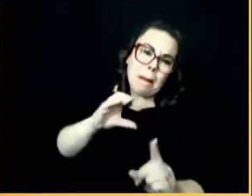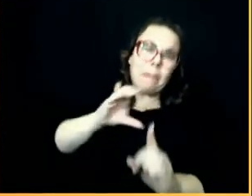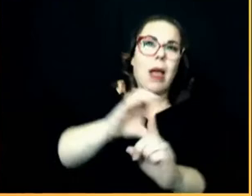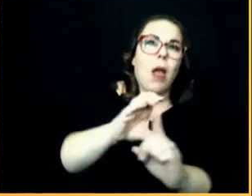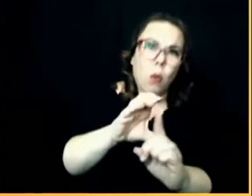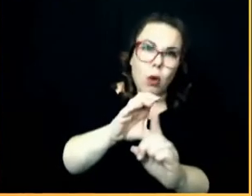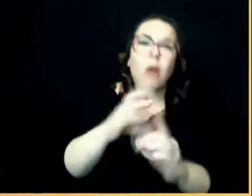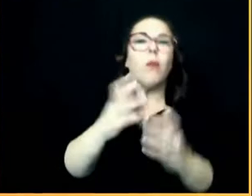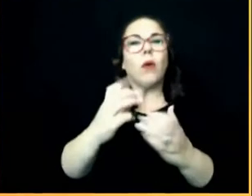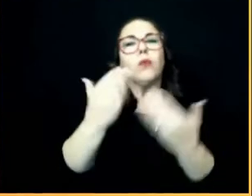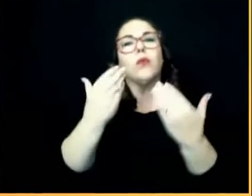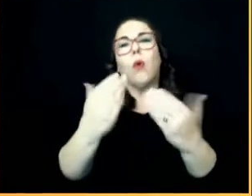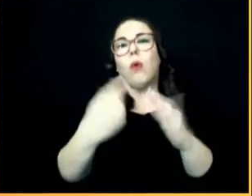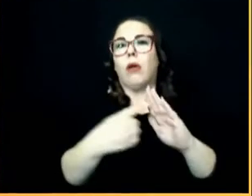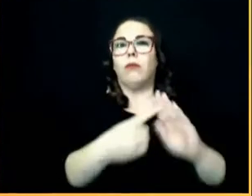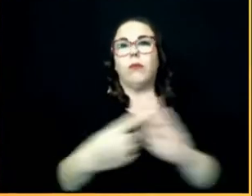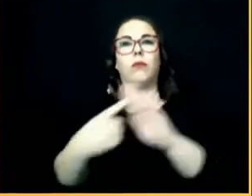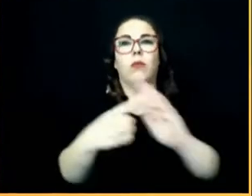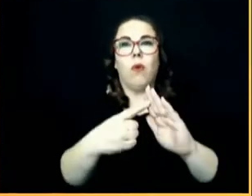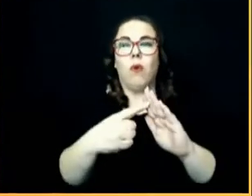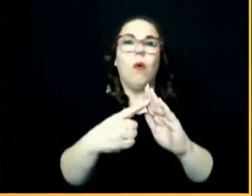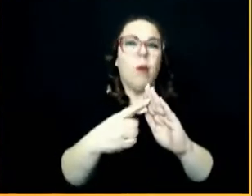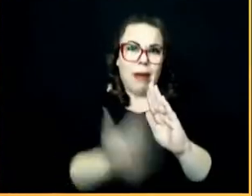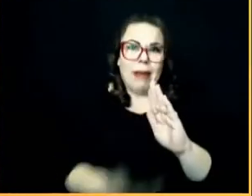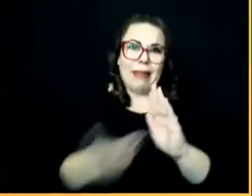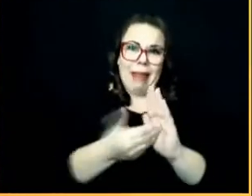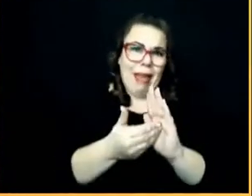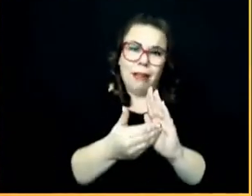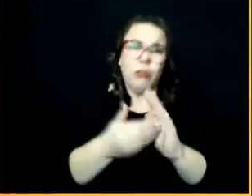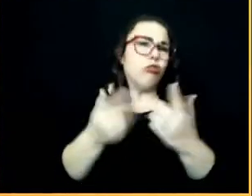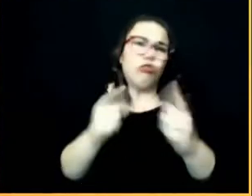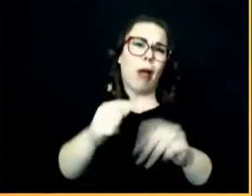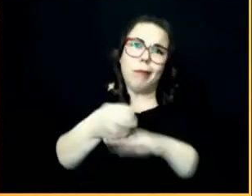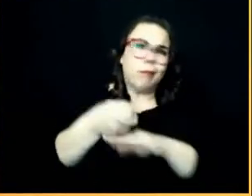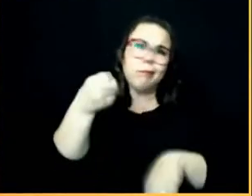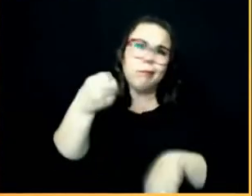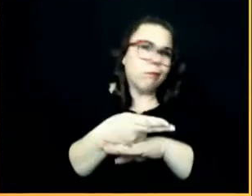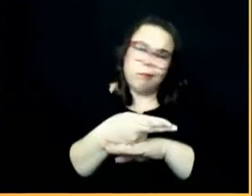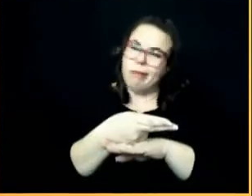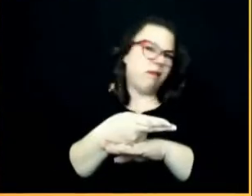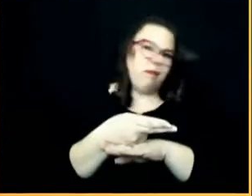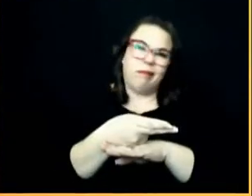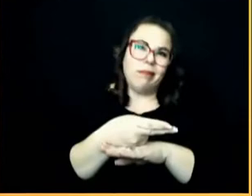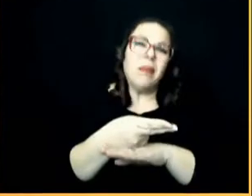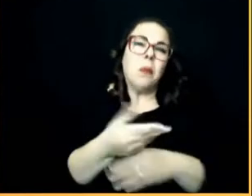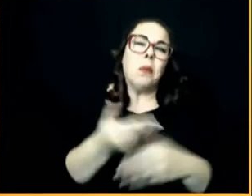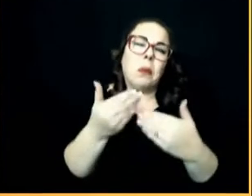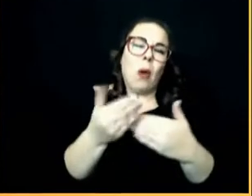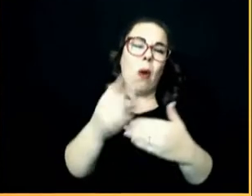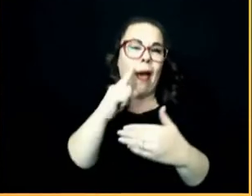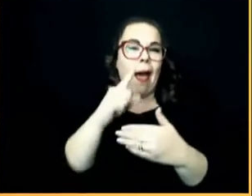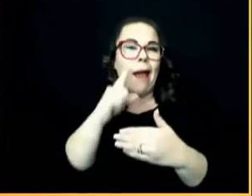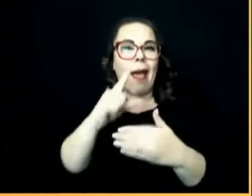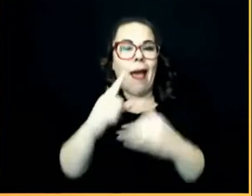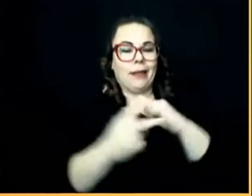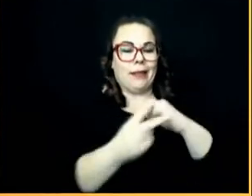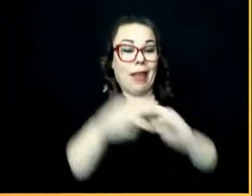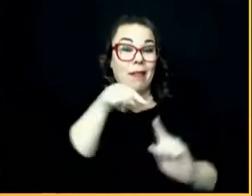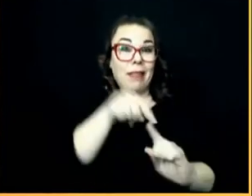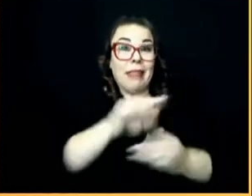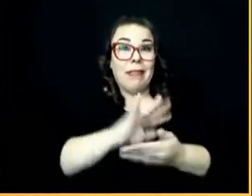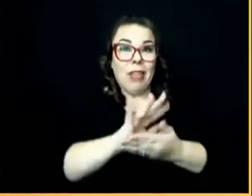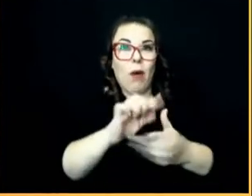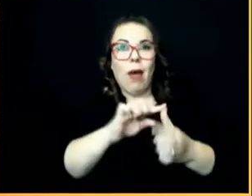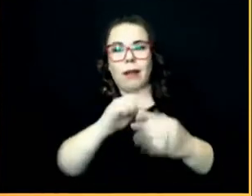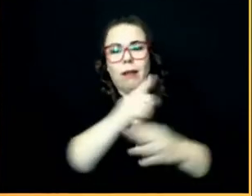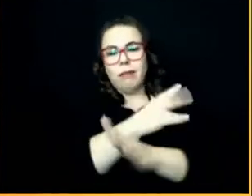again. There was no reason for us to try to top it, and it'll be how we conclude. Now, we always like to begin this show